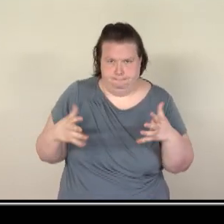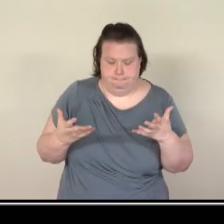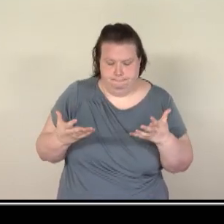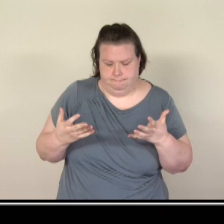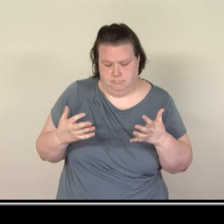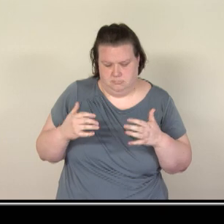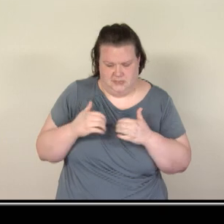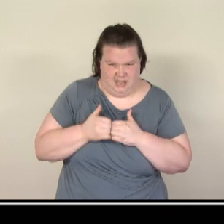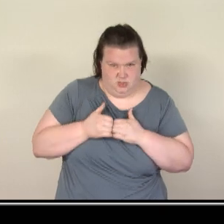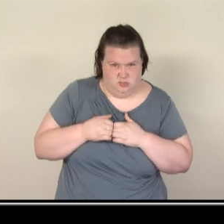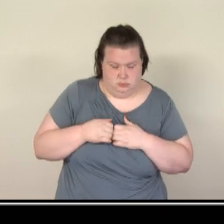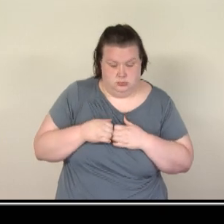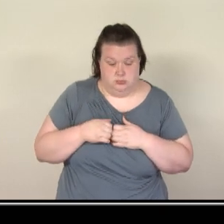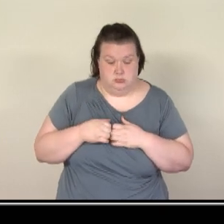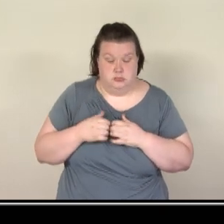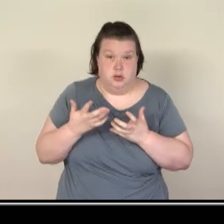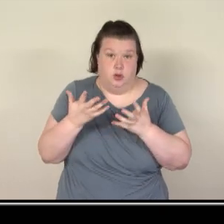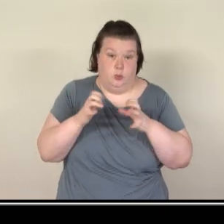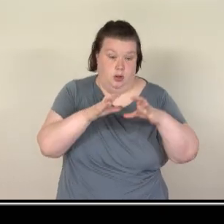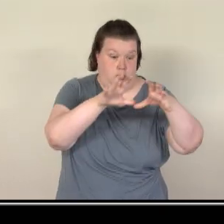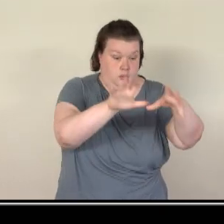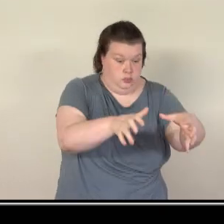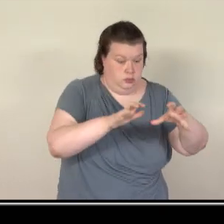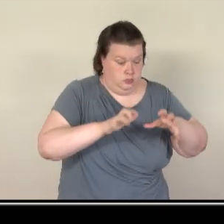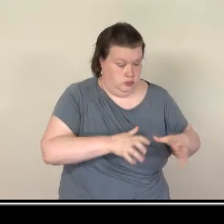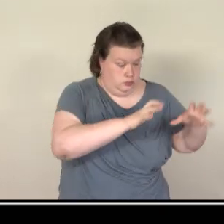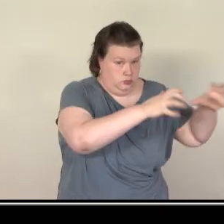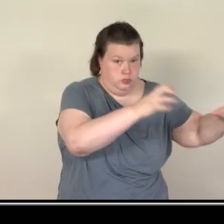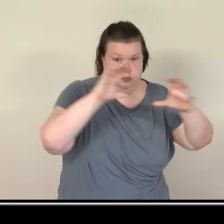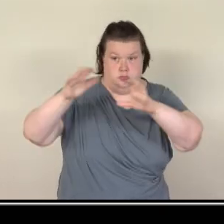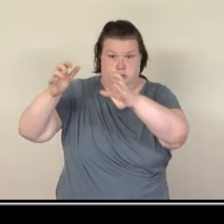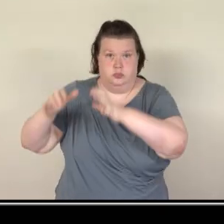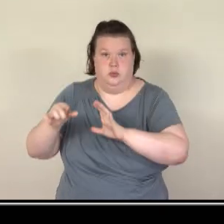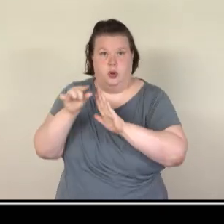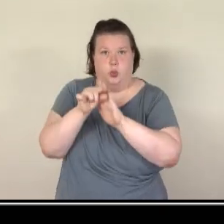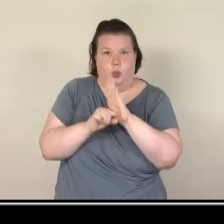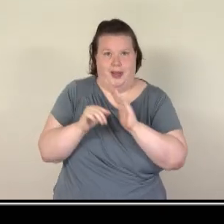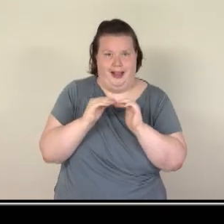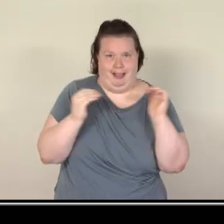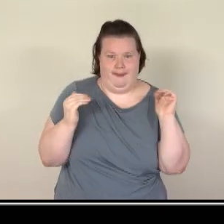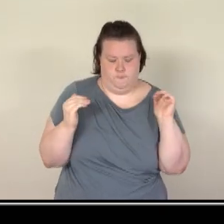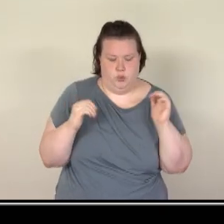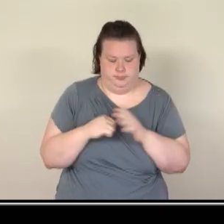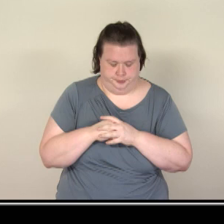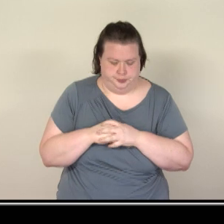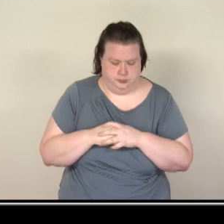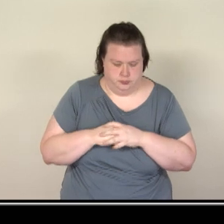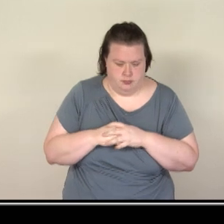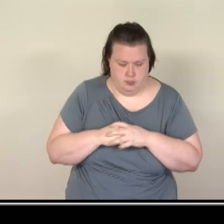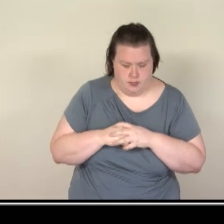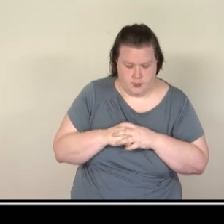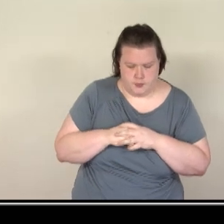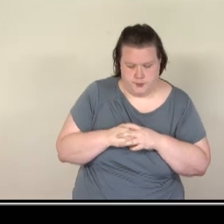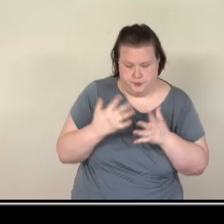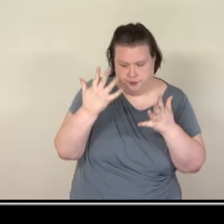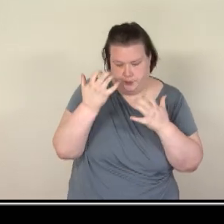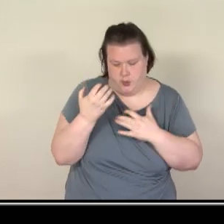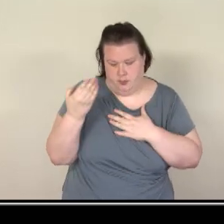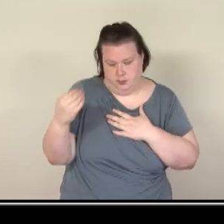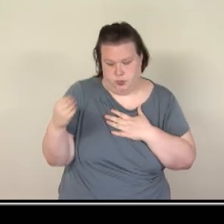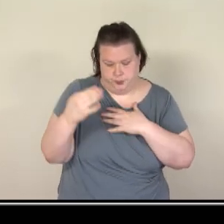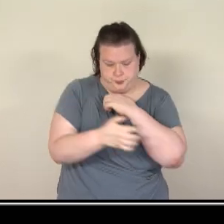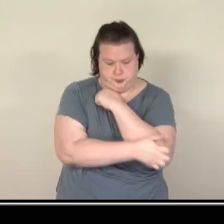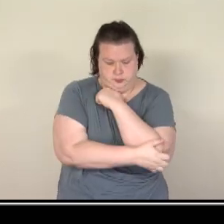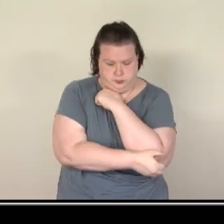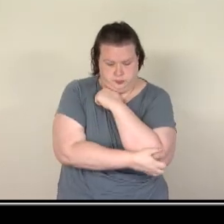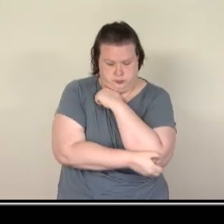that was grade level organization for each neighborhood. And so you'll see in that dark blue color,